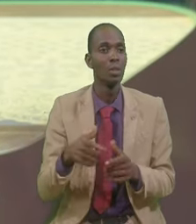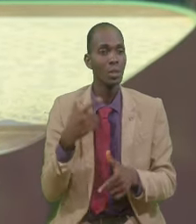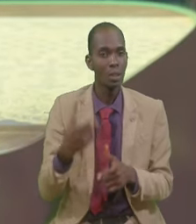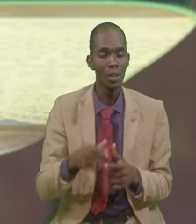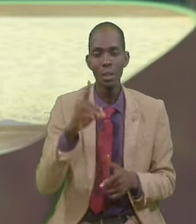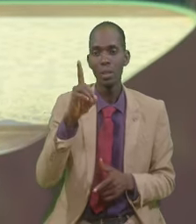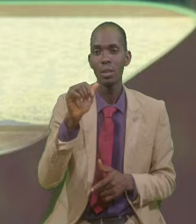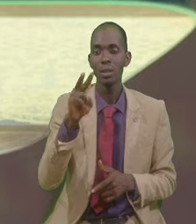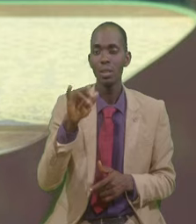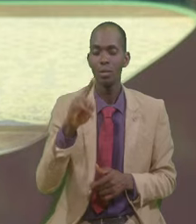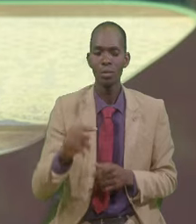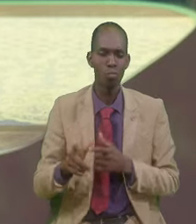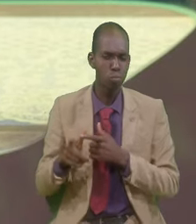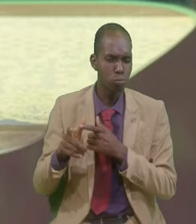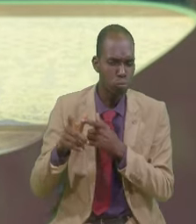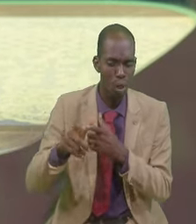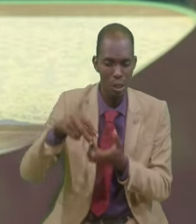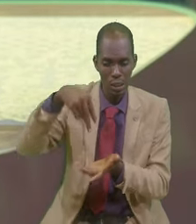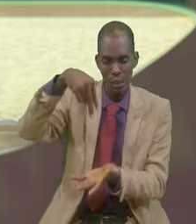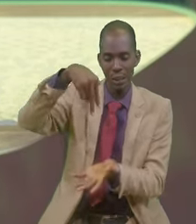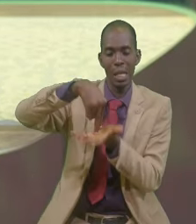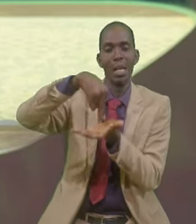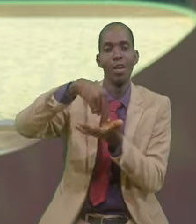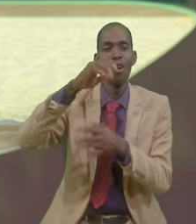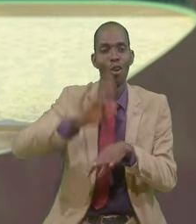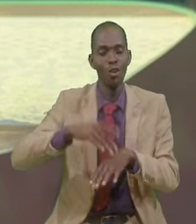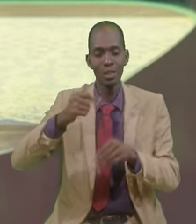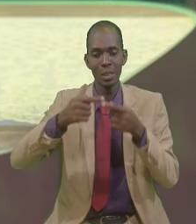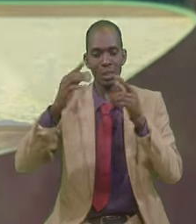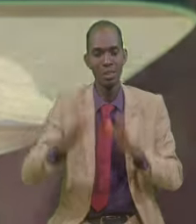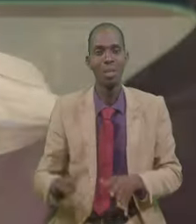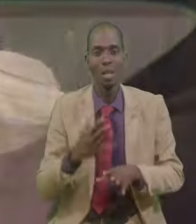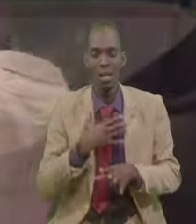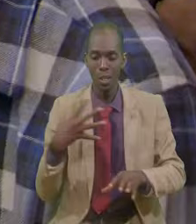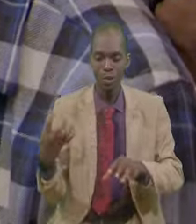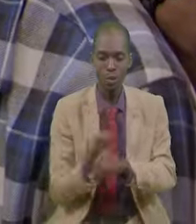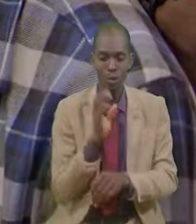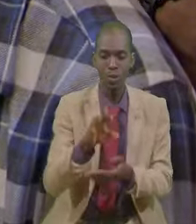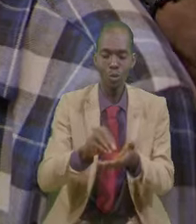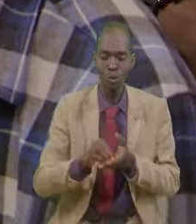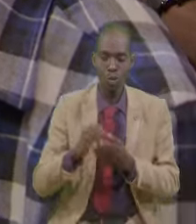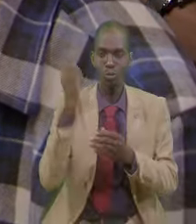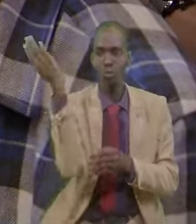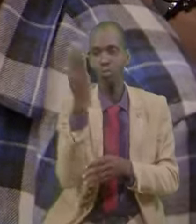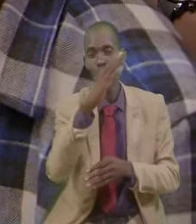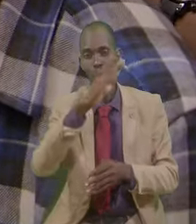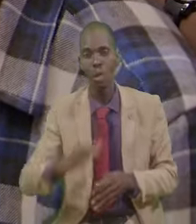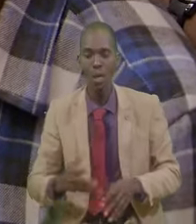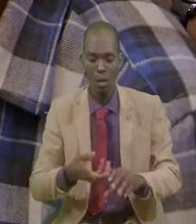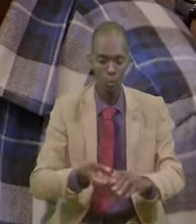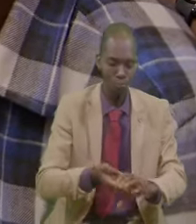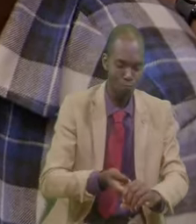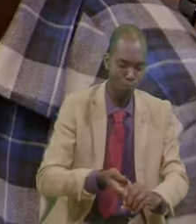ran and stood upon the Philistine, and took his sword and drew it out. Their